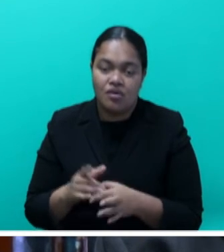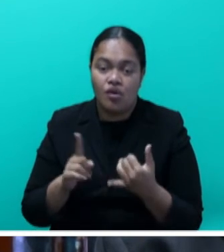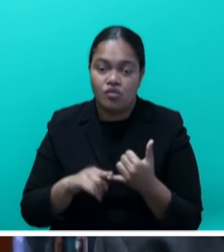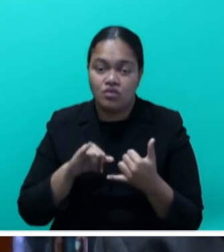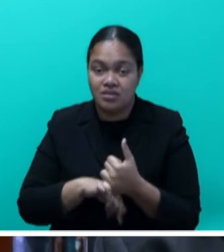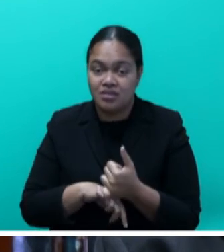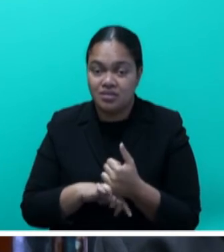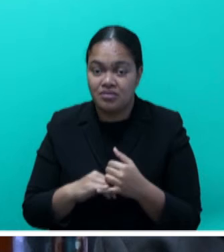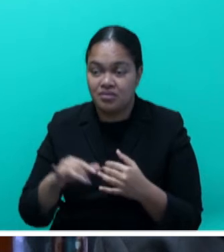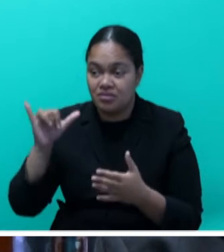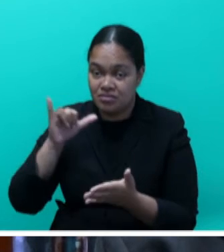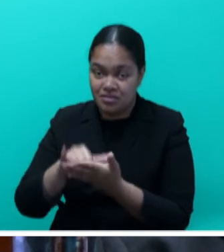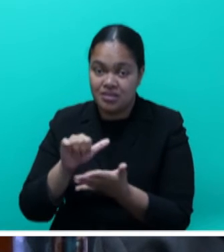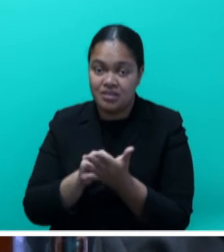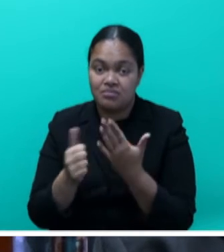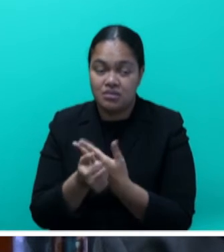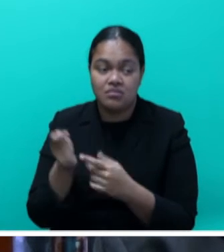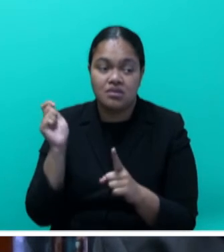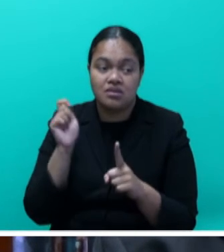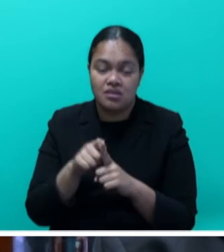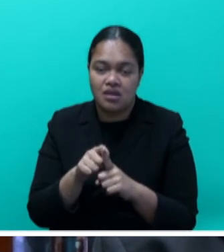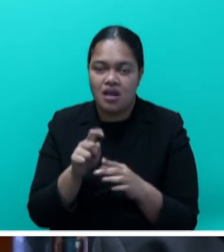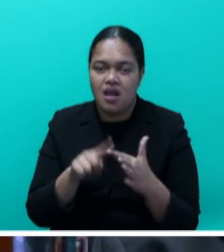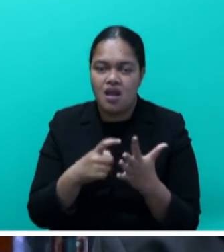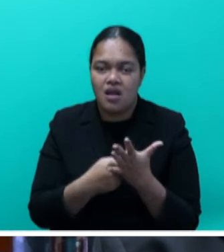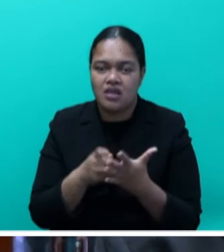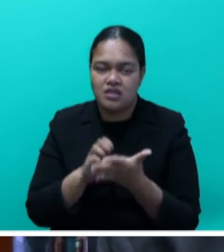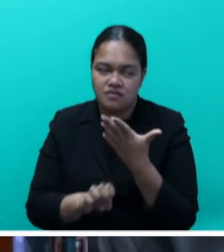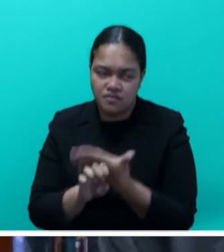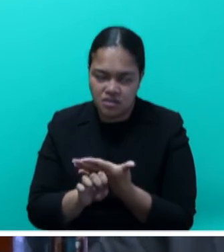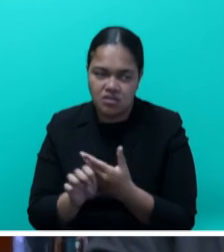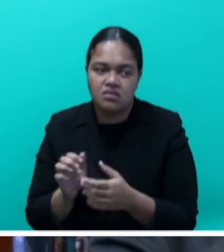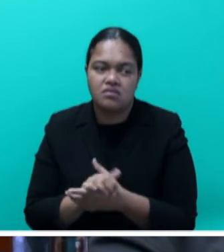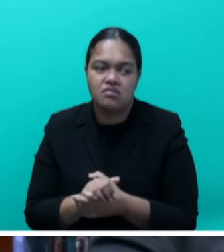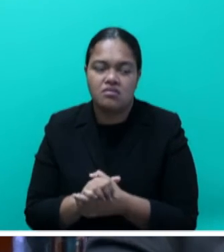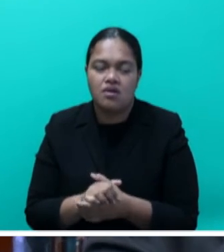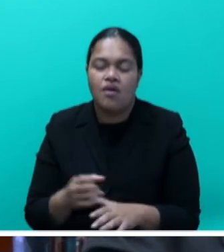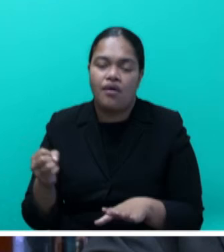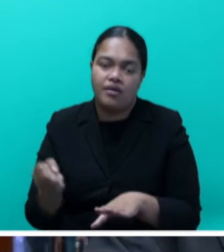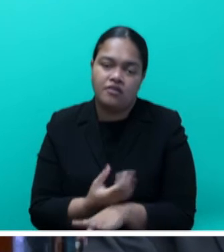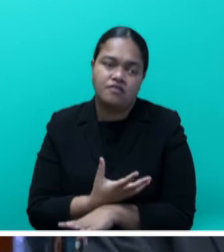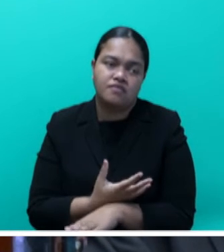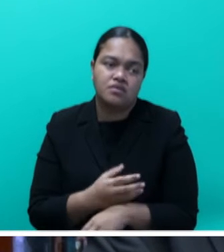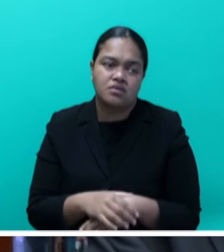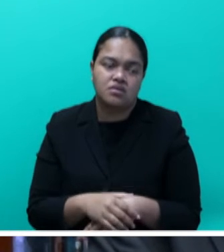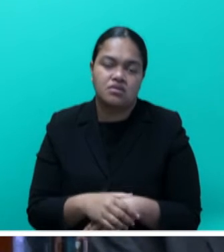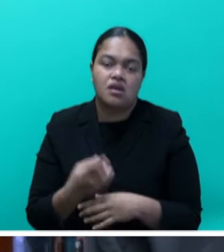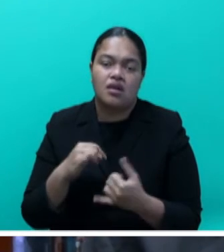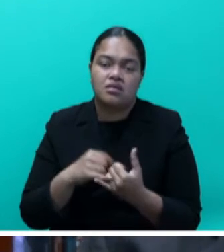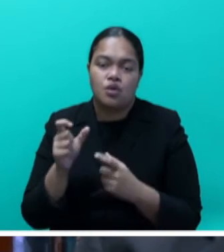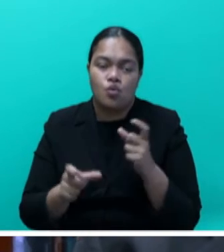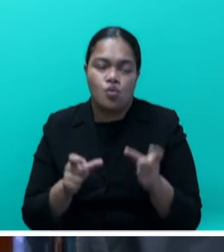in September, there will be targeted PR events, including the engagement of travel journalists, influencers, and industry stakeholders,